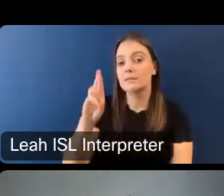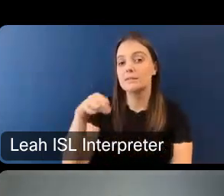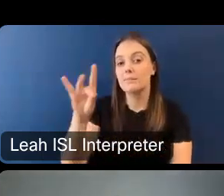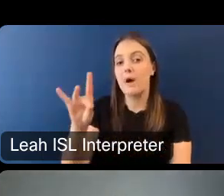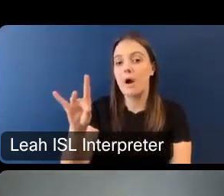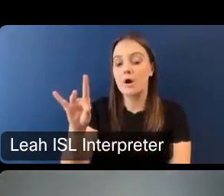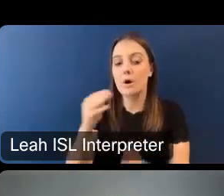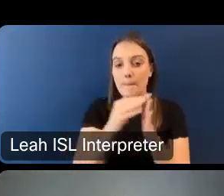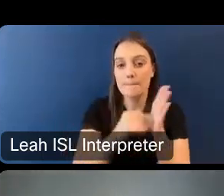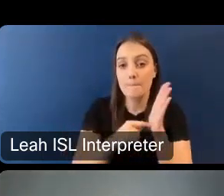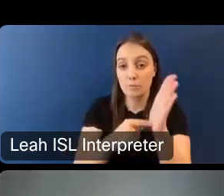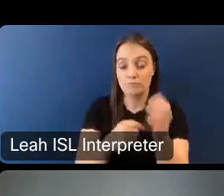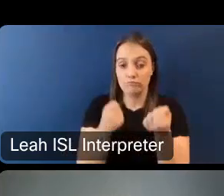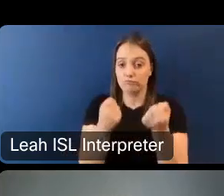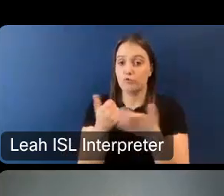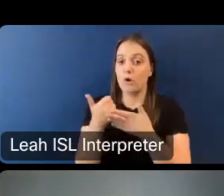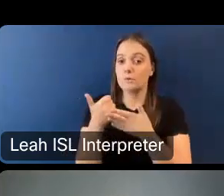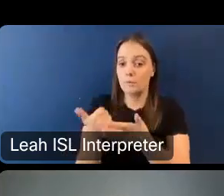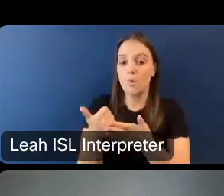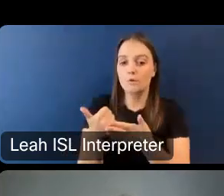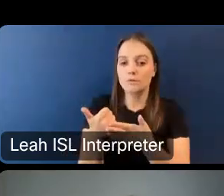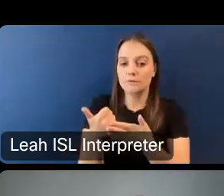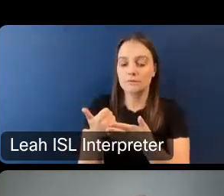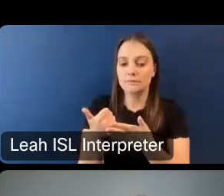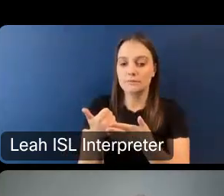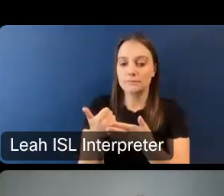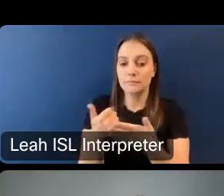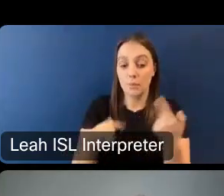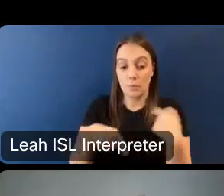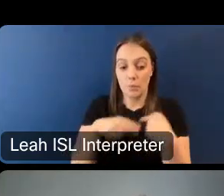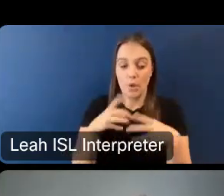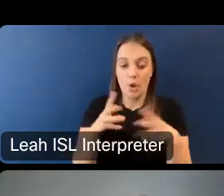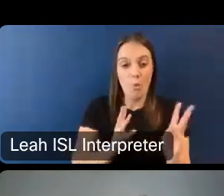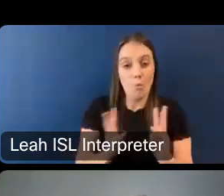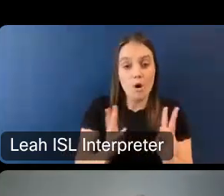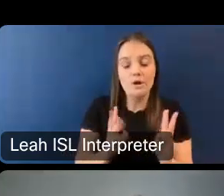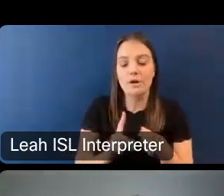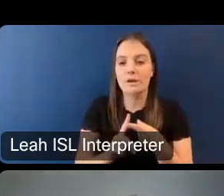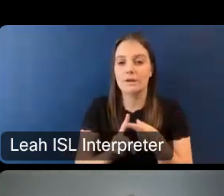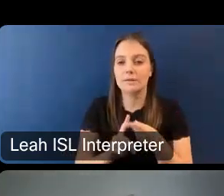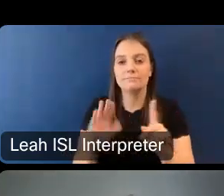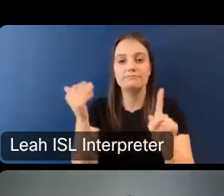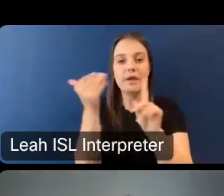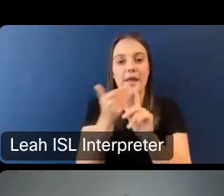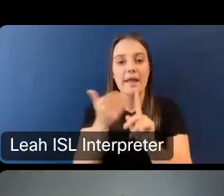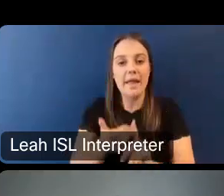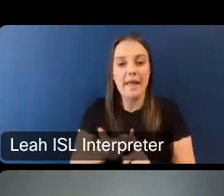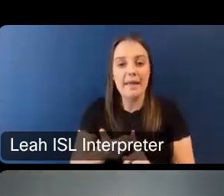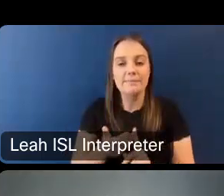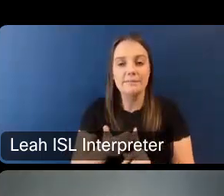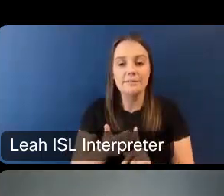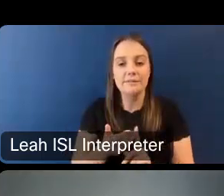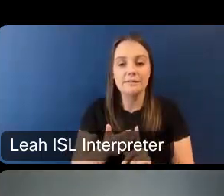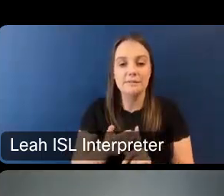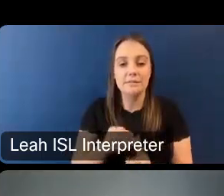really supportive with our work and our kind of objective in terms of getting learning to